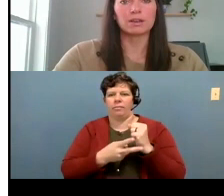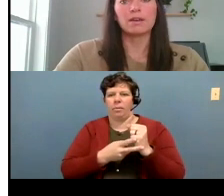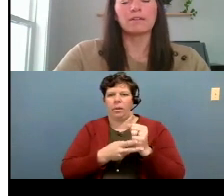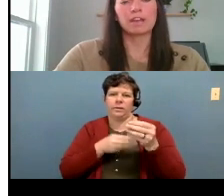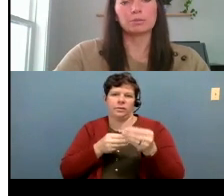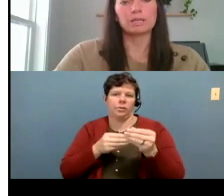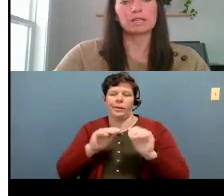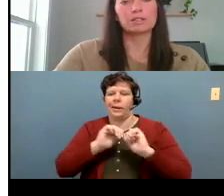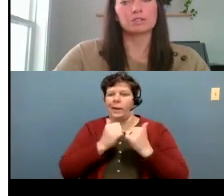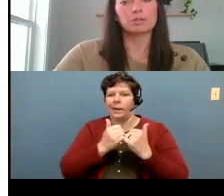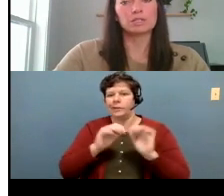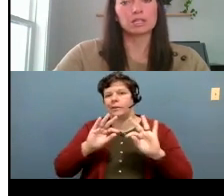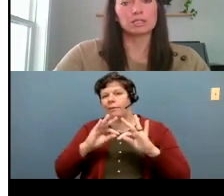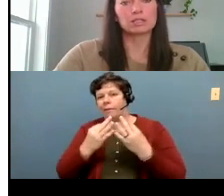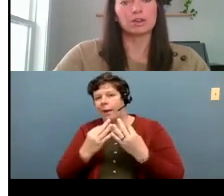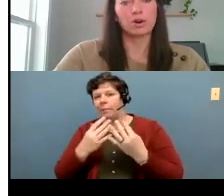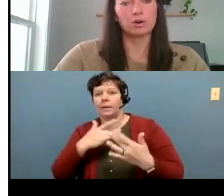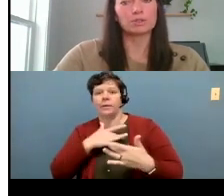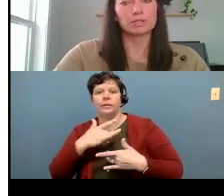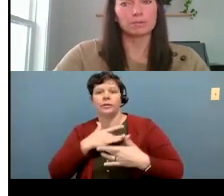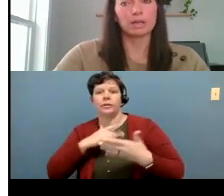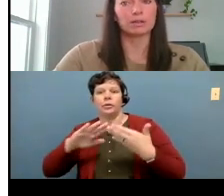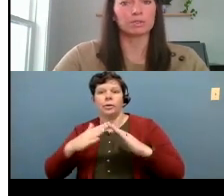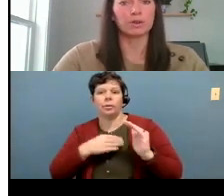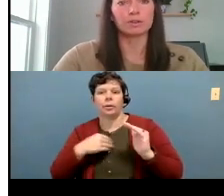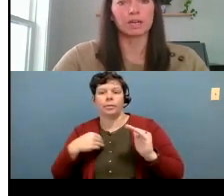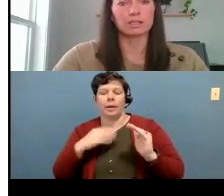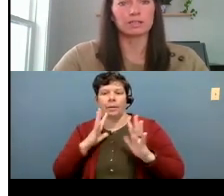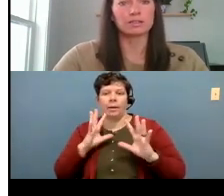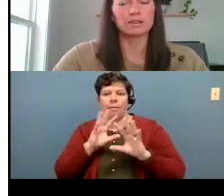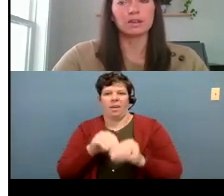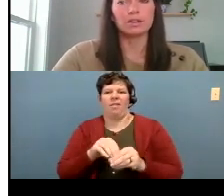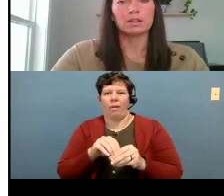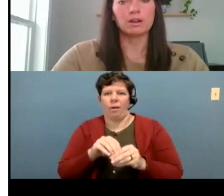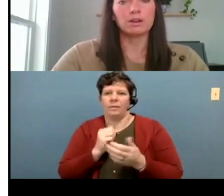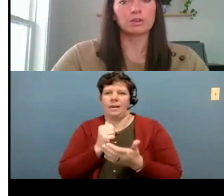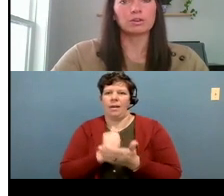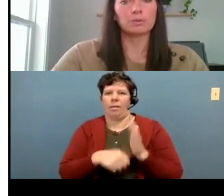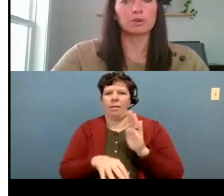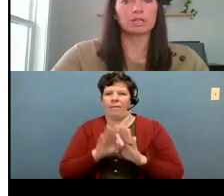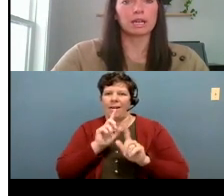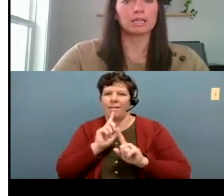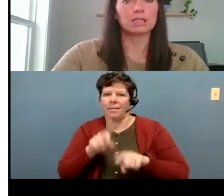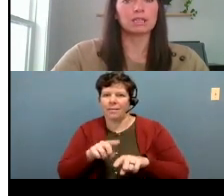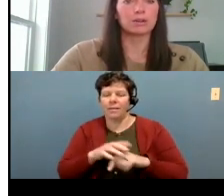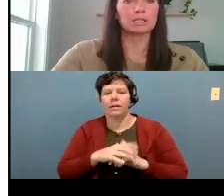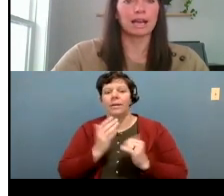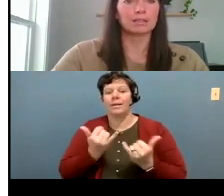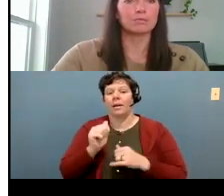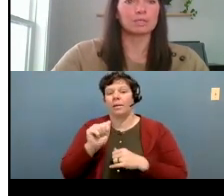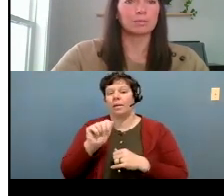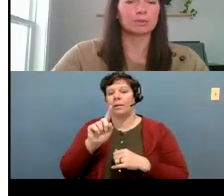agencies, families, and concerned citizens can all participate in resolving cases. There are currently more than